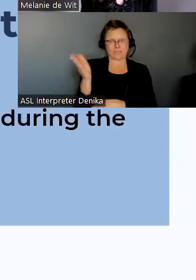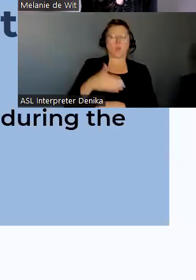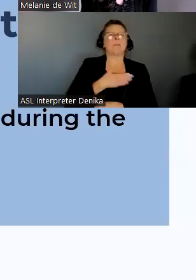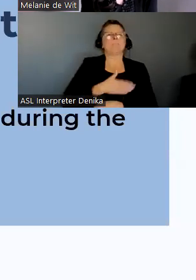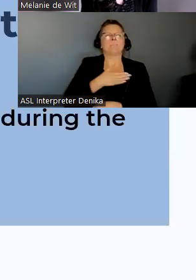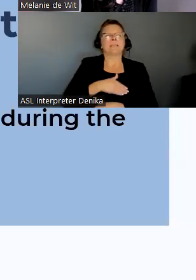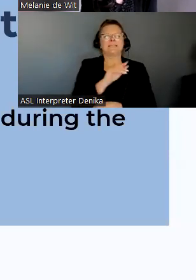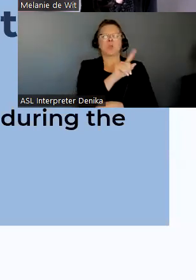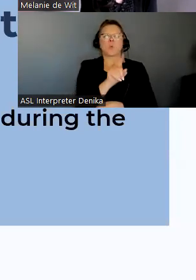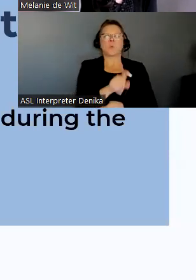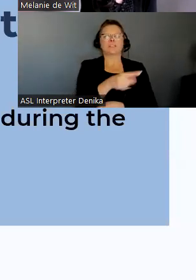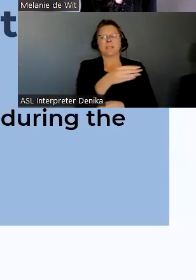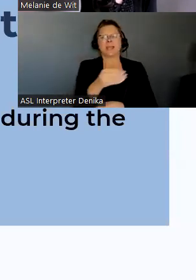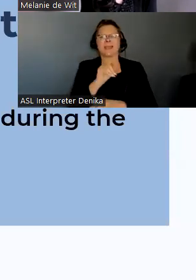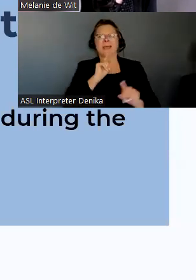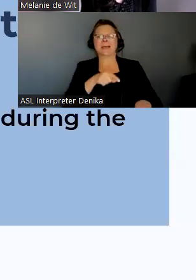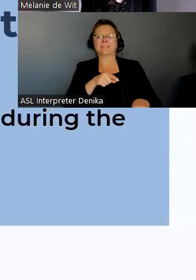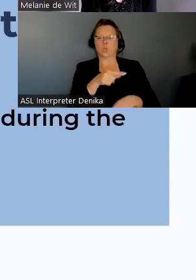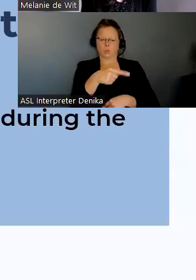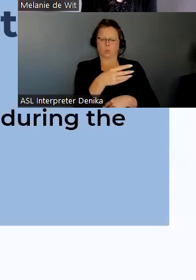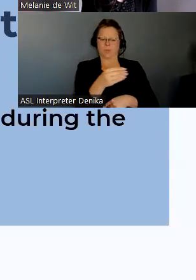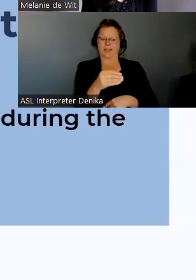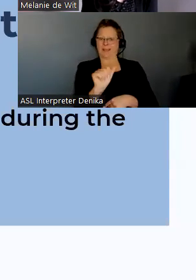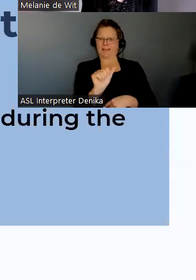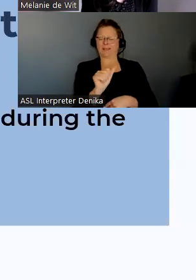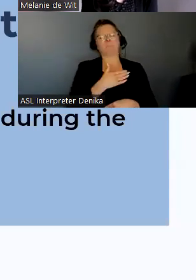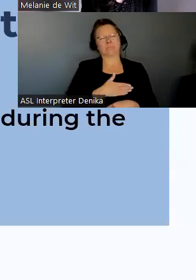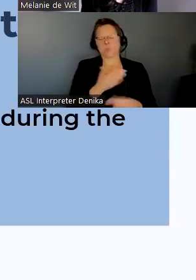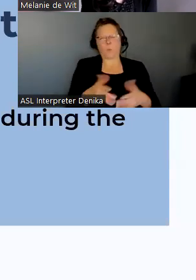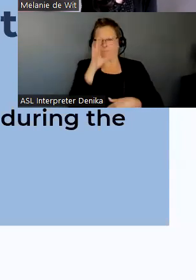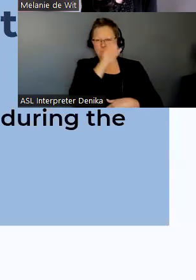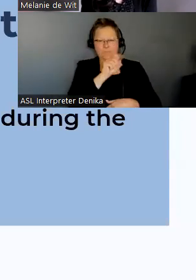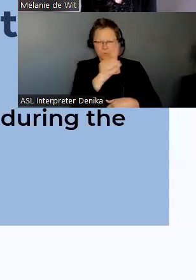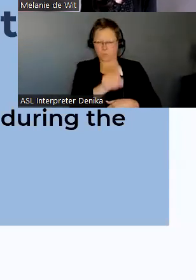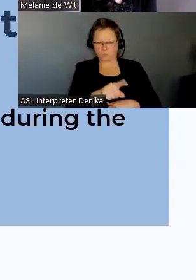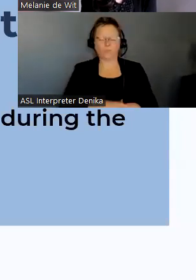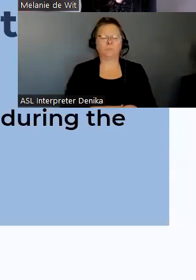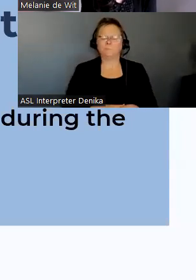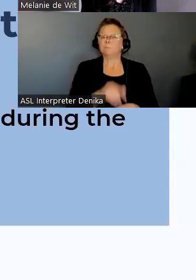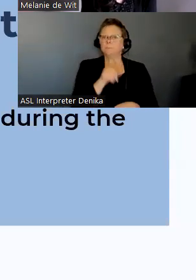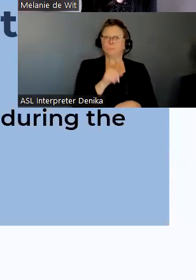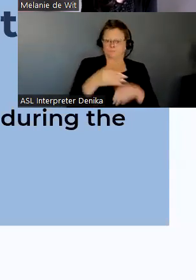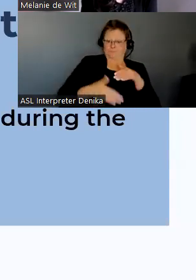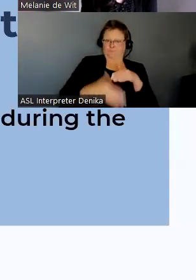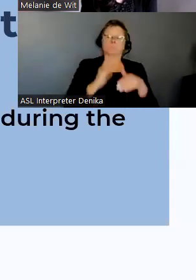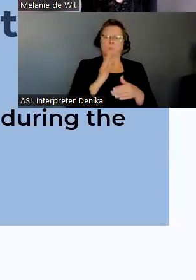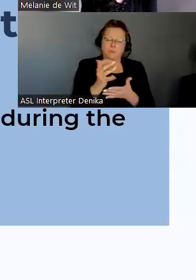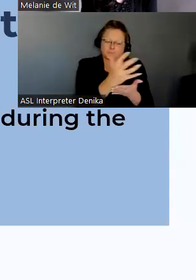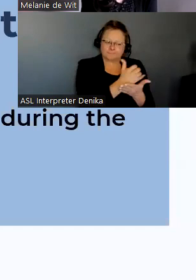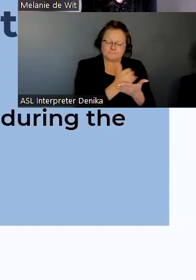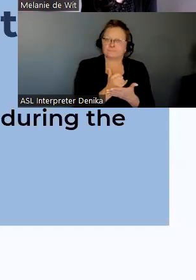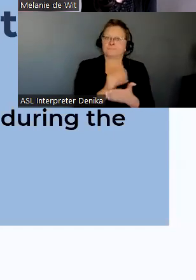box so we can make sure that we don't miss your question. We will be taking up those questions at the end of the session